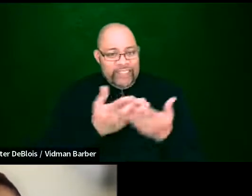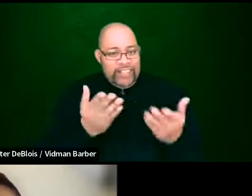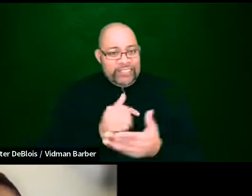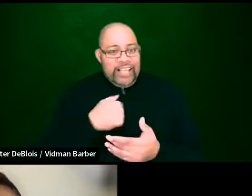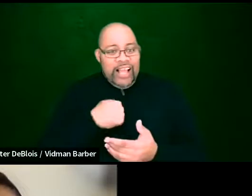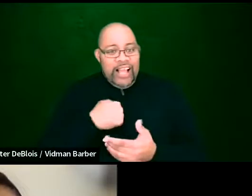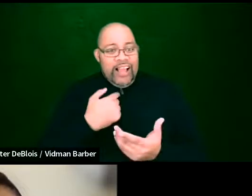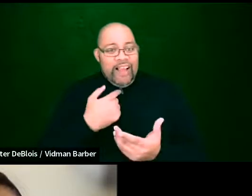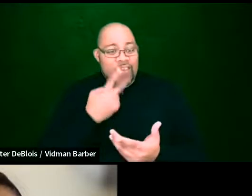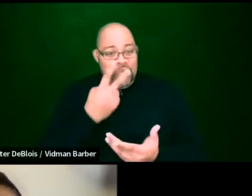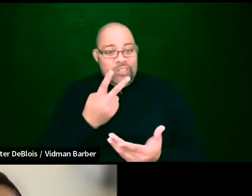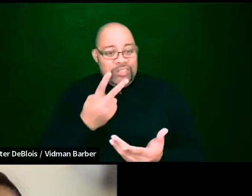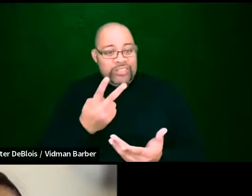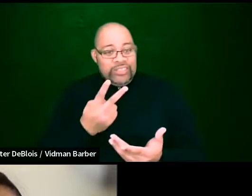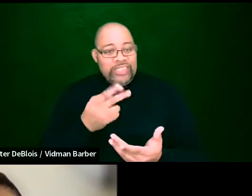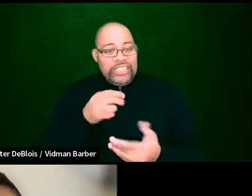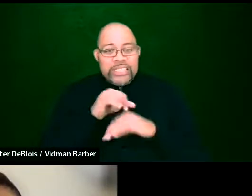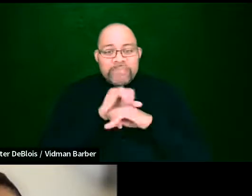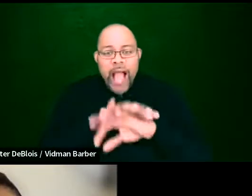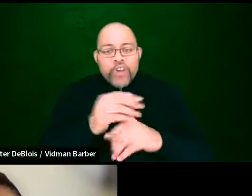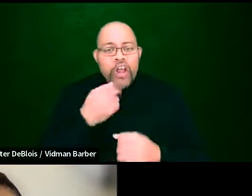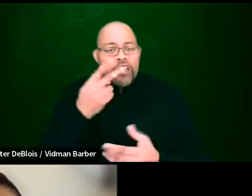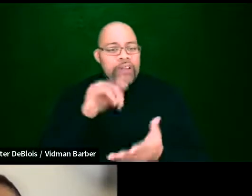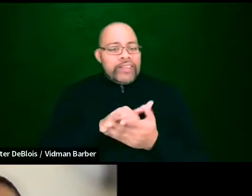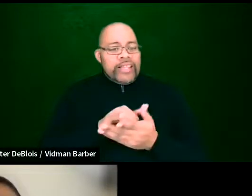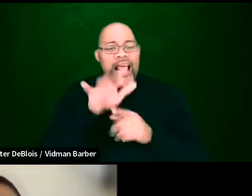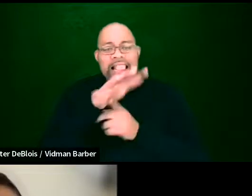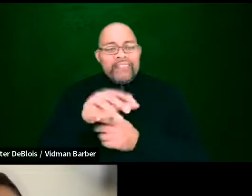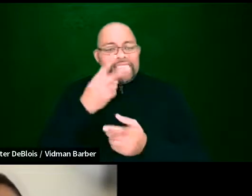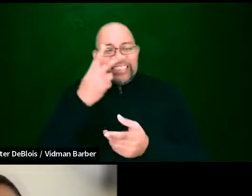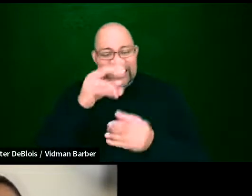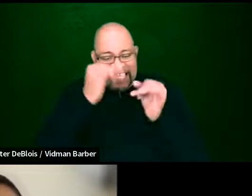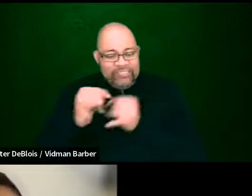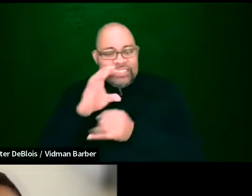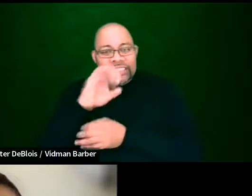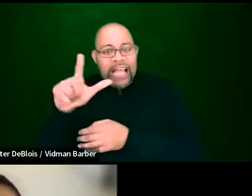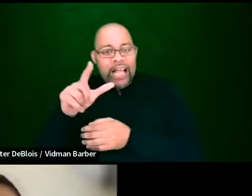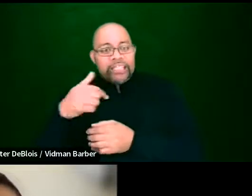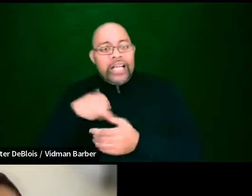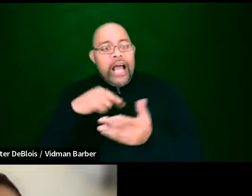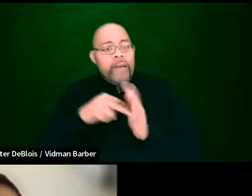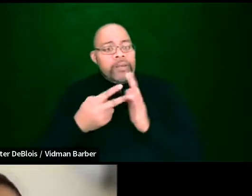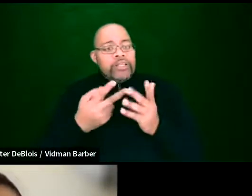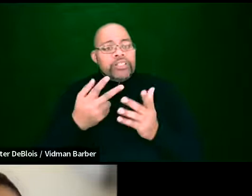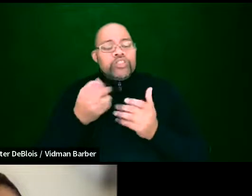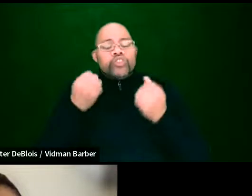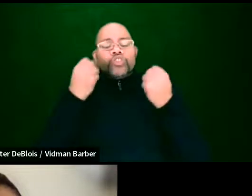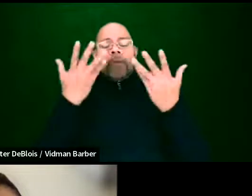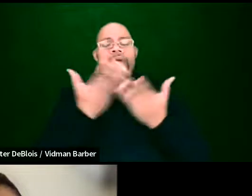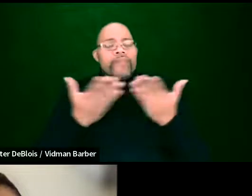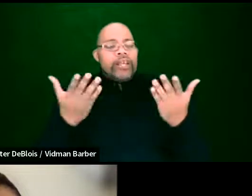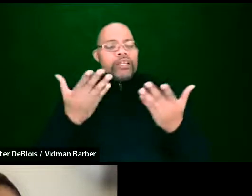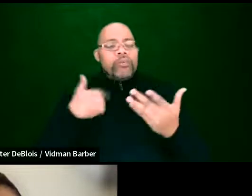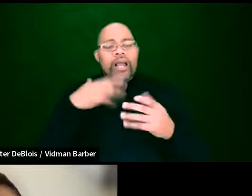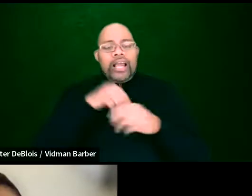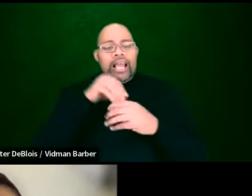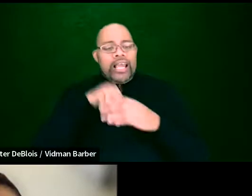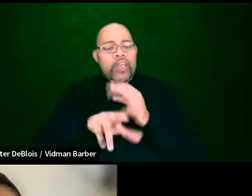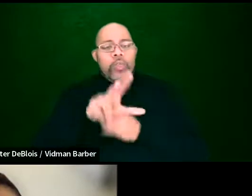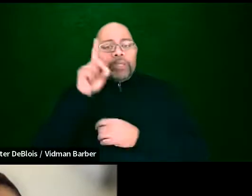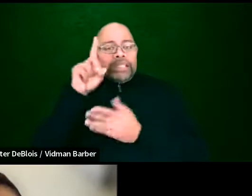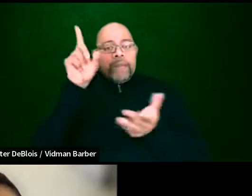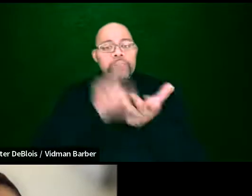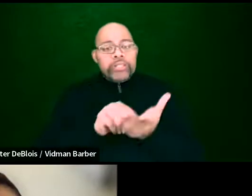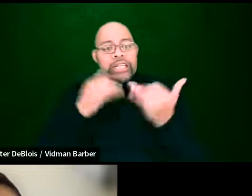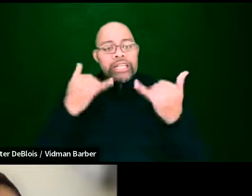I've looked at spiders, I've looked at leaves, you can see the individual cells. I mean, so many things. We even got into 3D printing